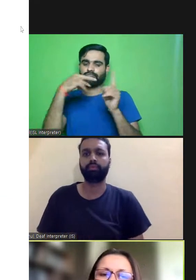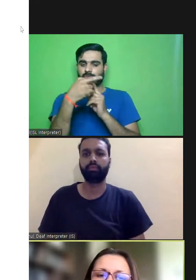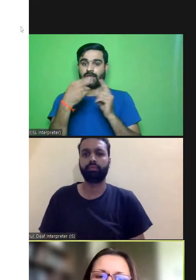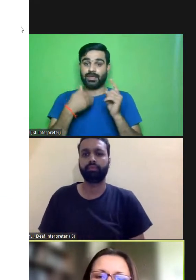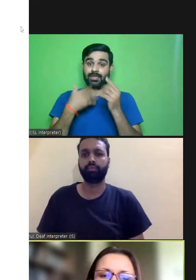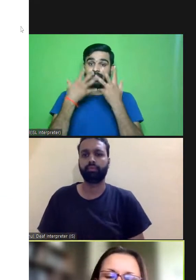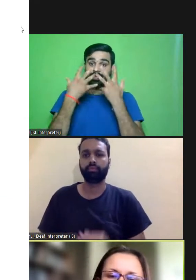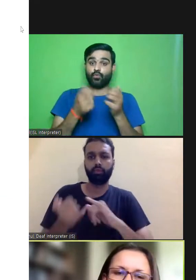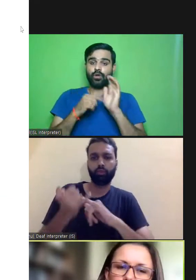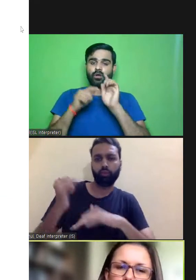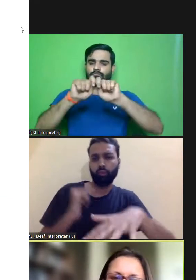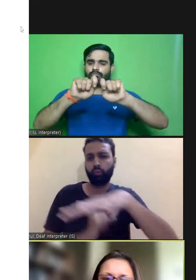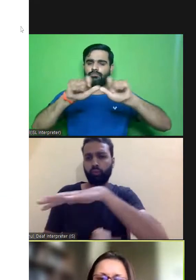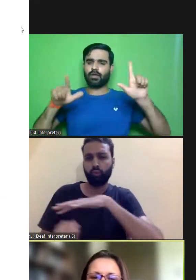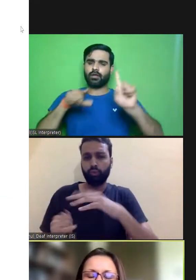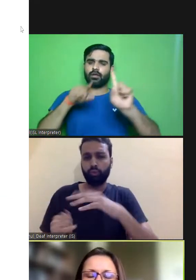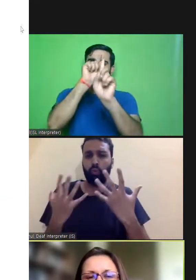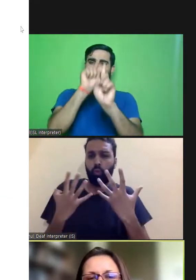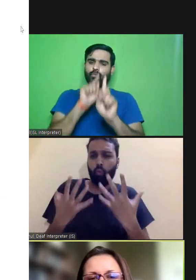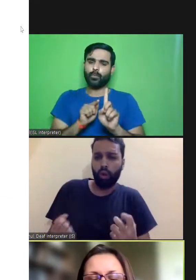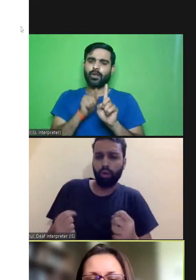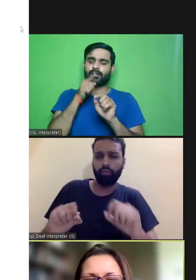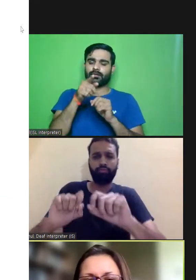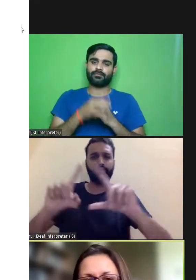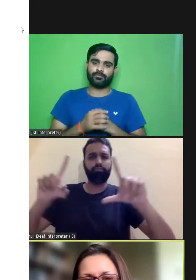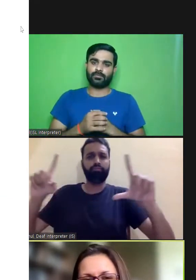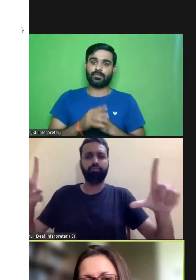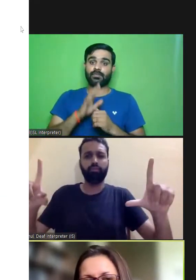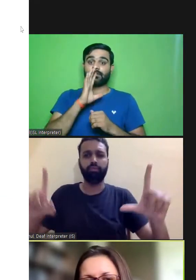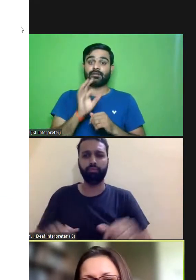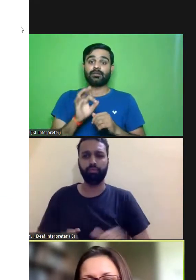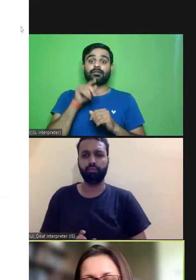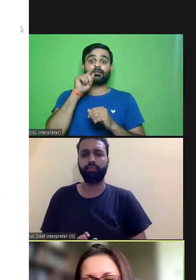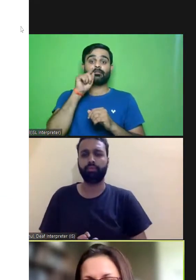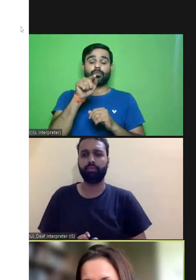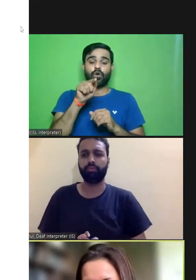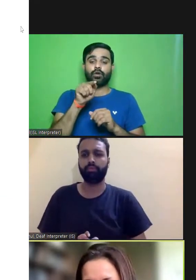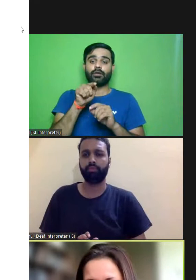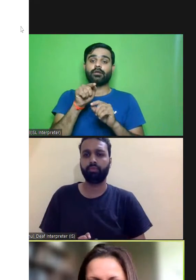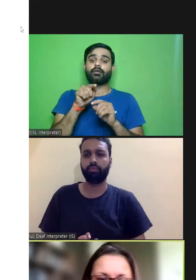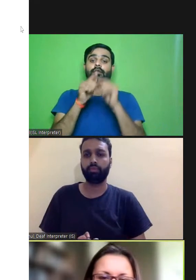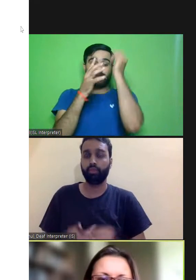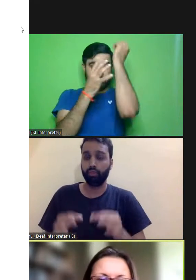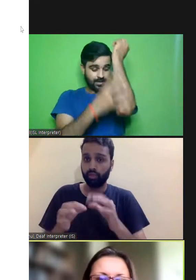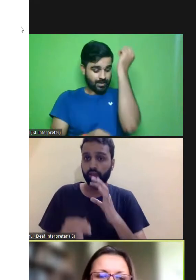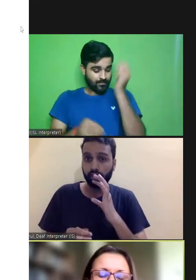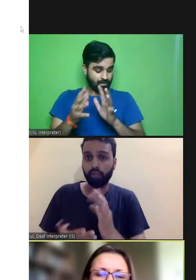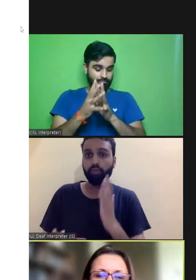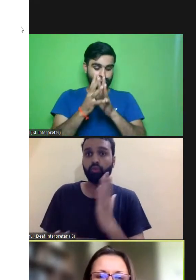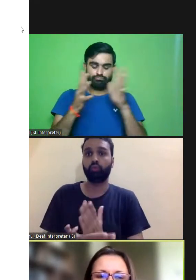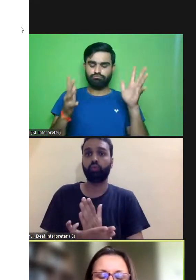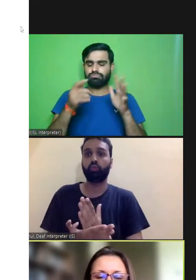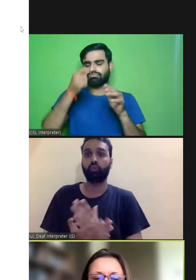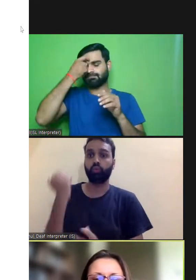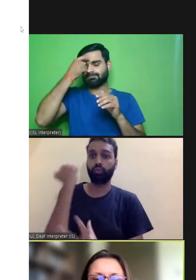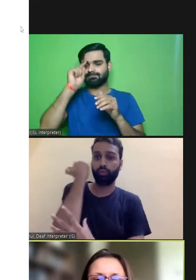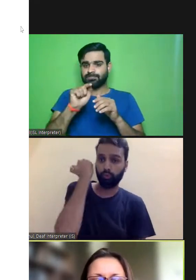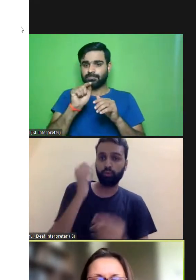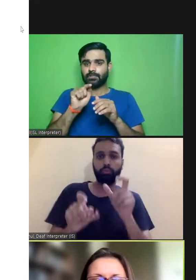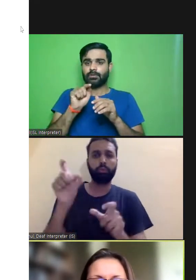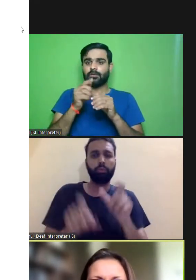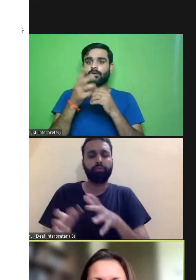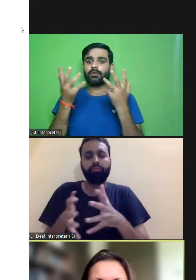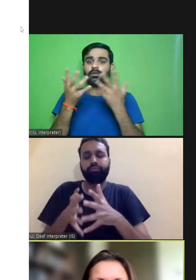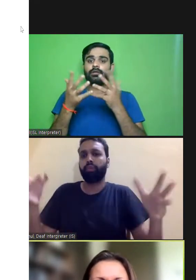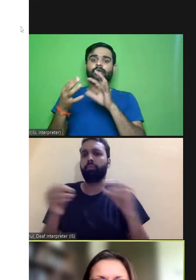to highlight some of these because it really highlights that poverty is more than just income, but poverty is something that is